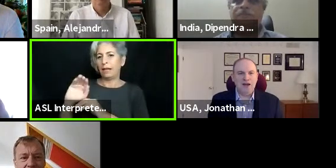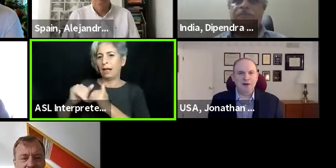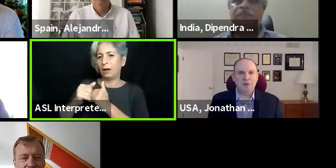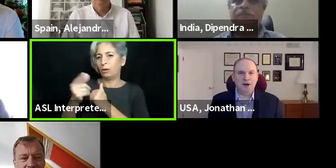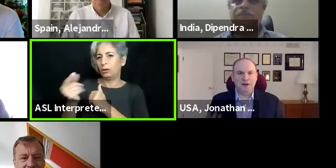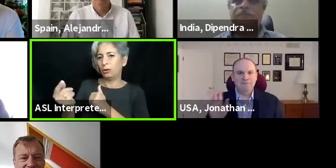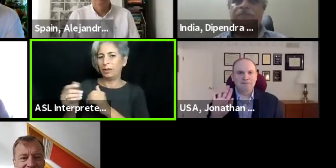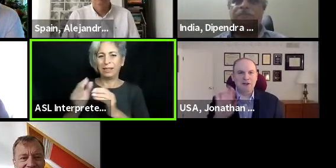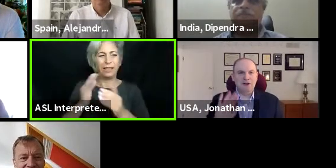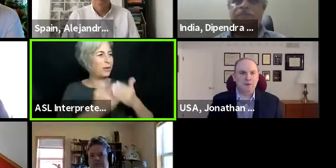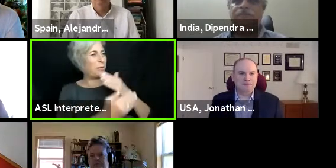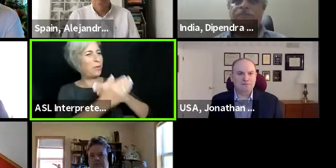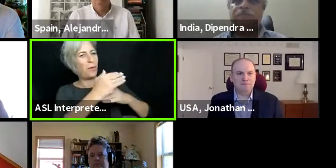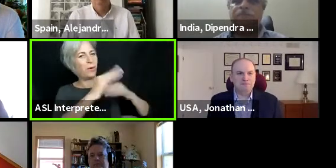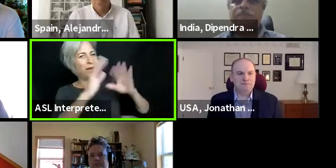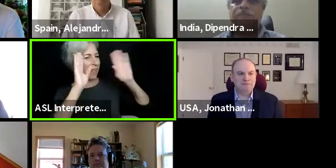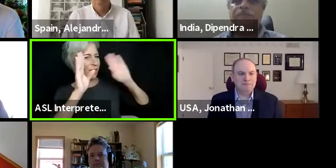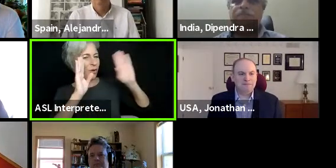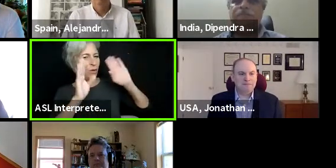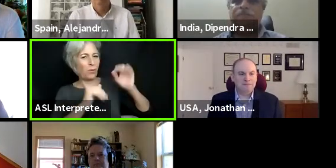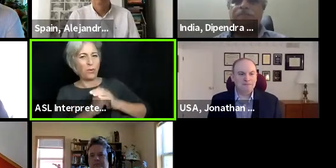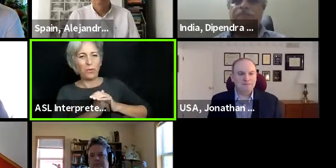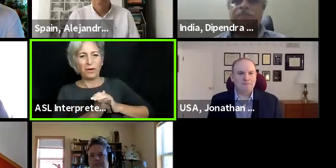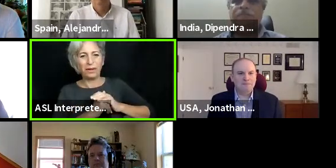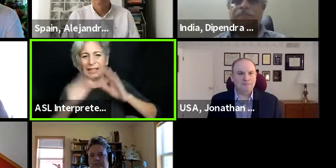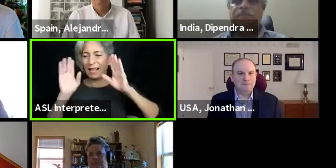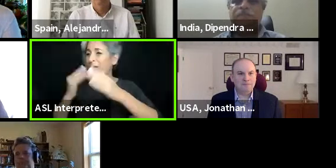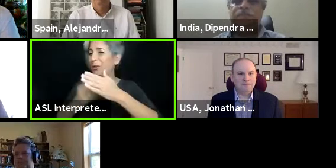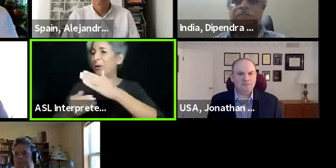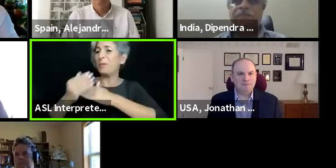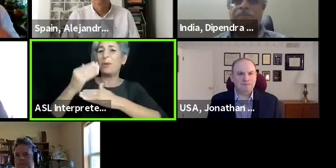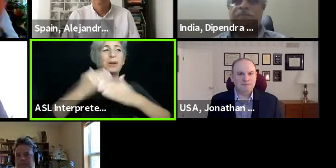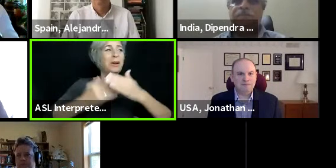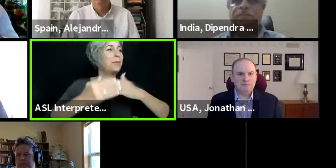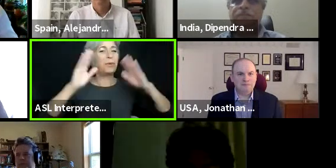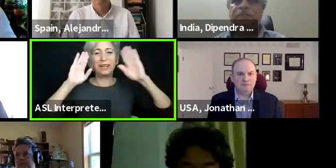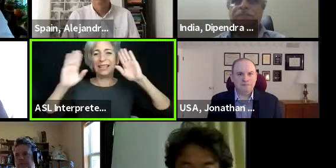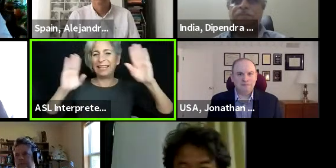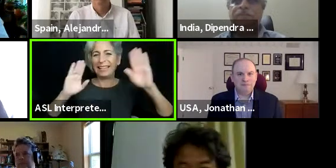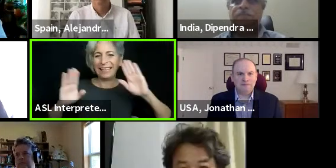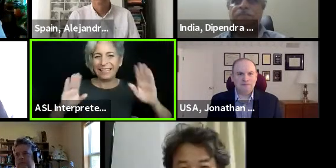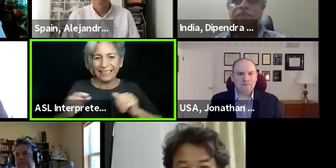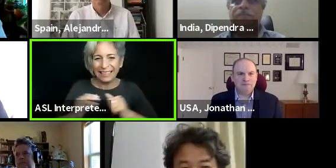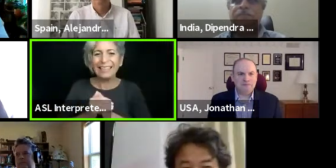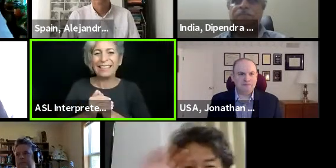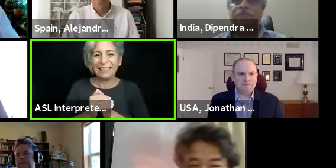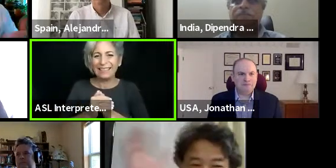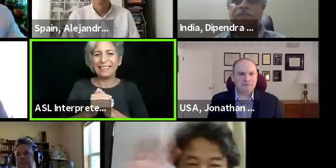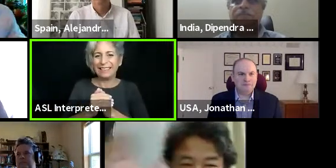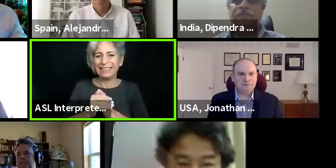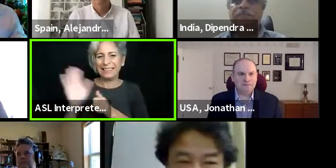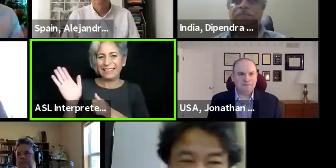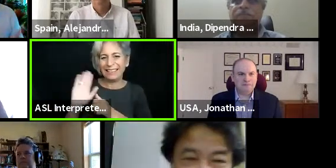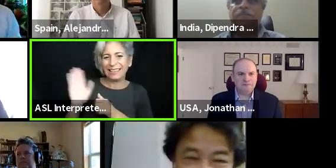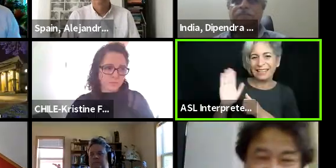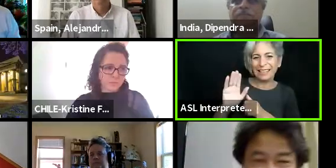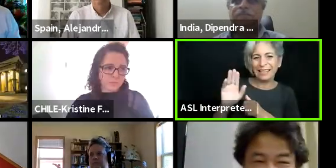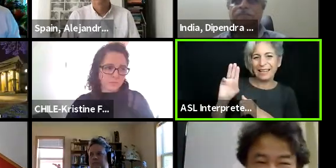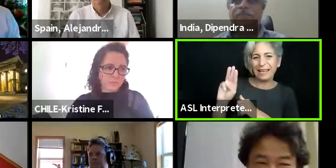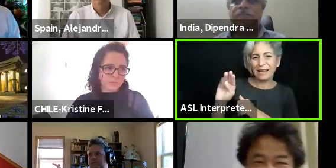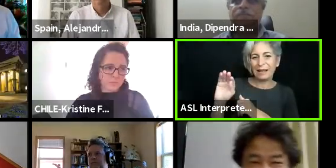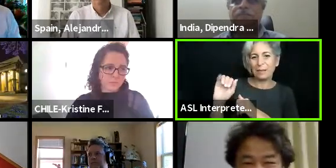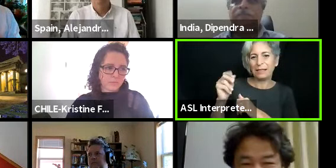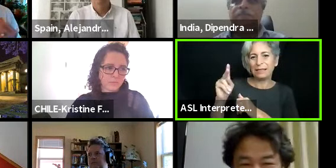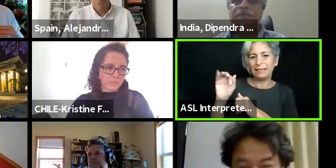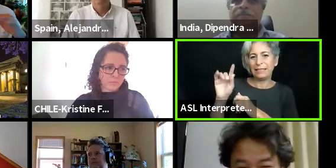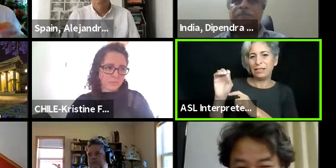It's good to see you. Hey, good morning. Hey. Hello. Masahito, good morning. Oh, good morning. Awesome. Masahito,